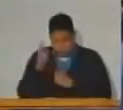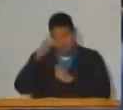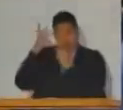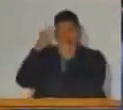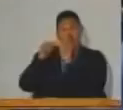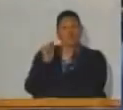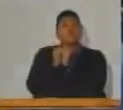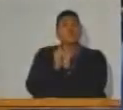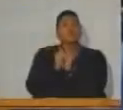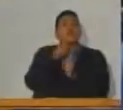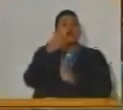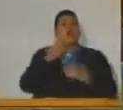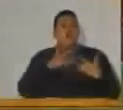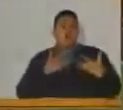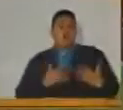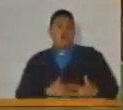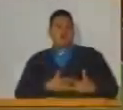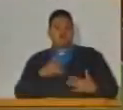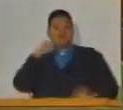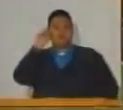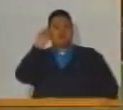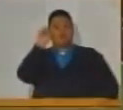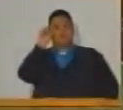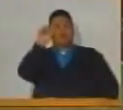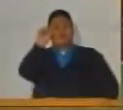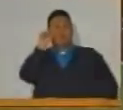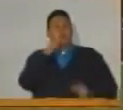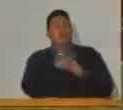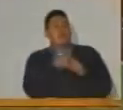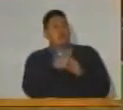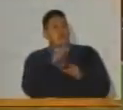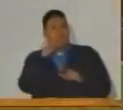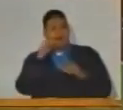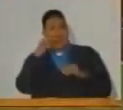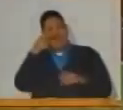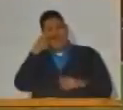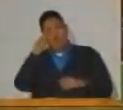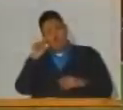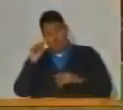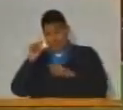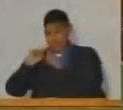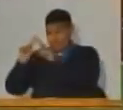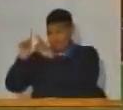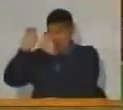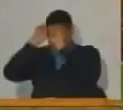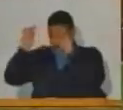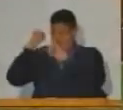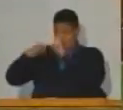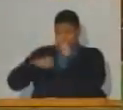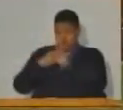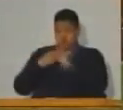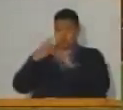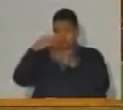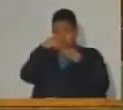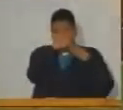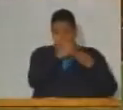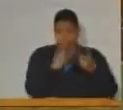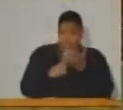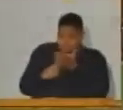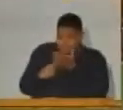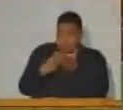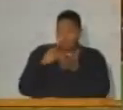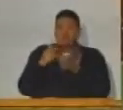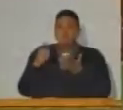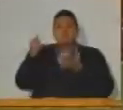Collaboration with Heart Trust NTA and existing education and training institutions will be reinforced to